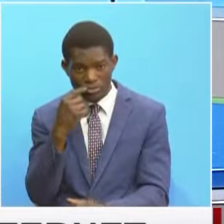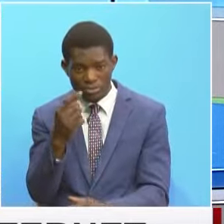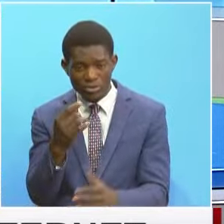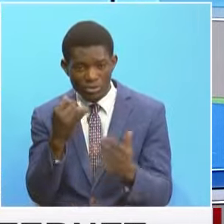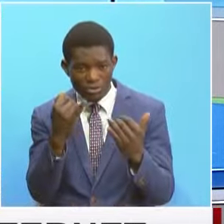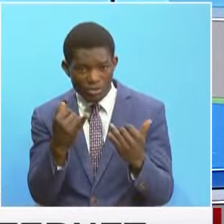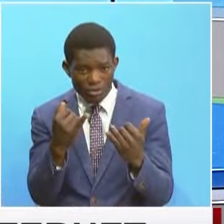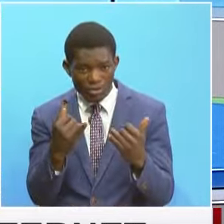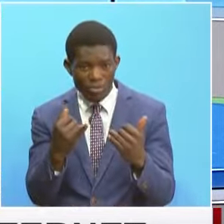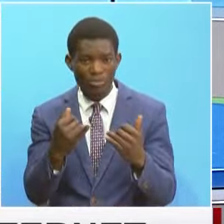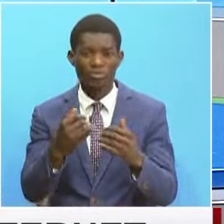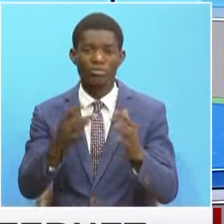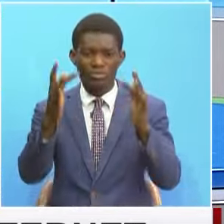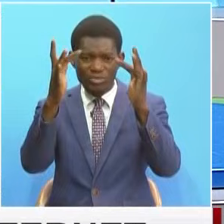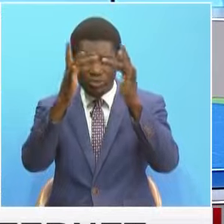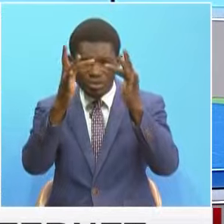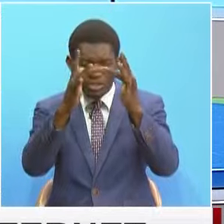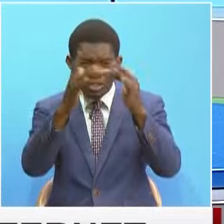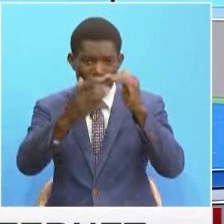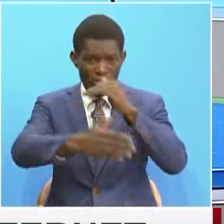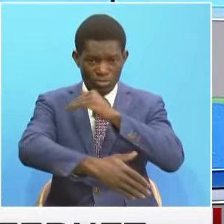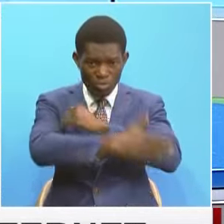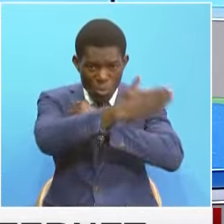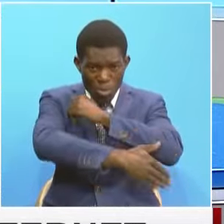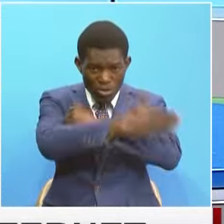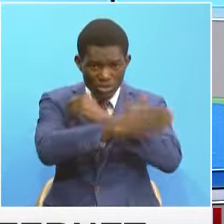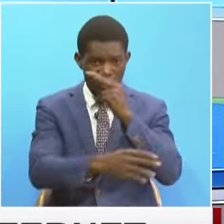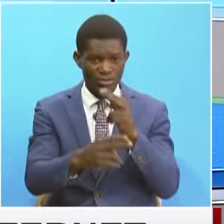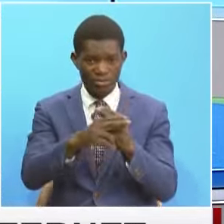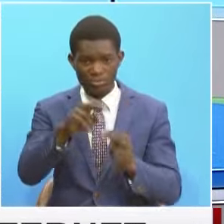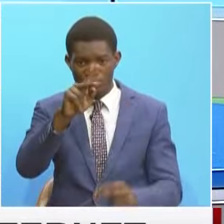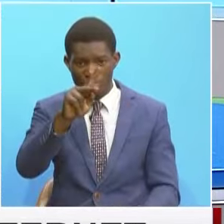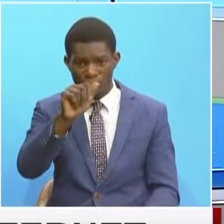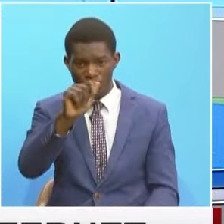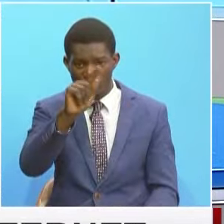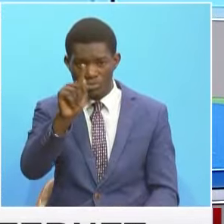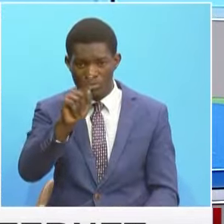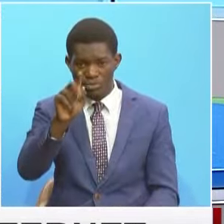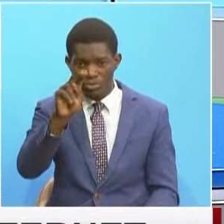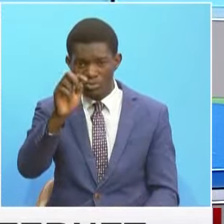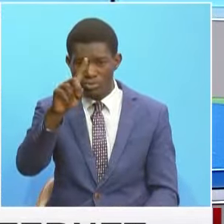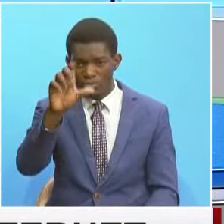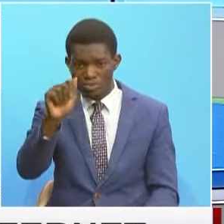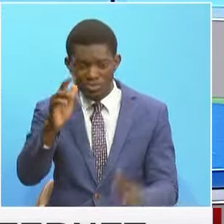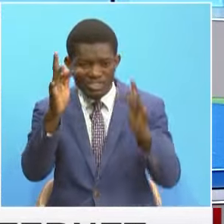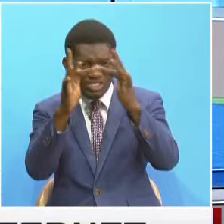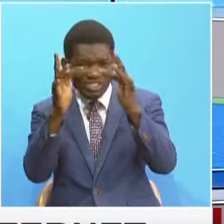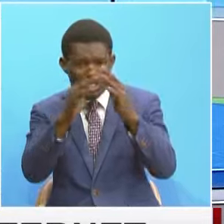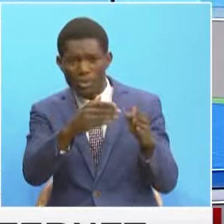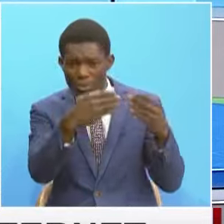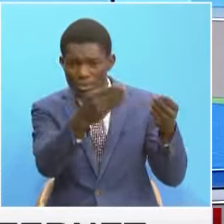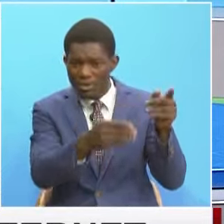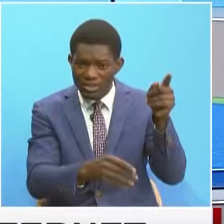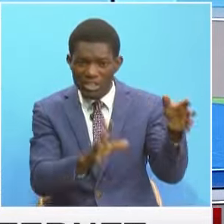access to internet connectivity at the Kazungula One-Stop Border Post is aimed at enhancing operations at the